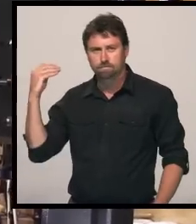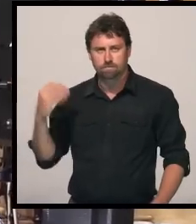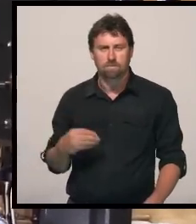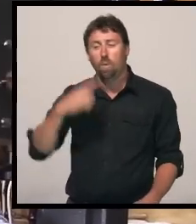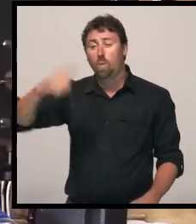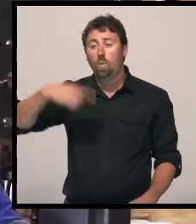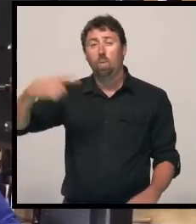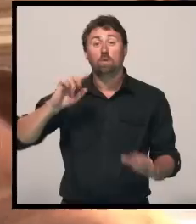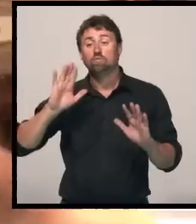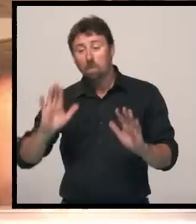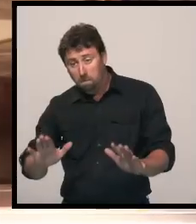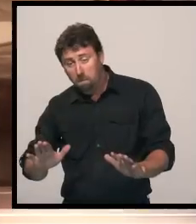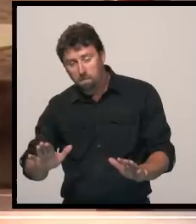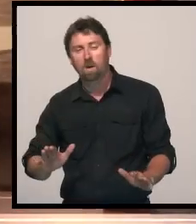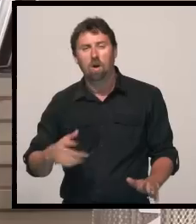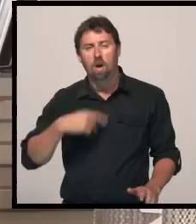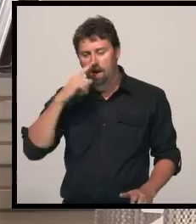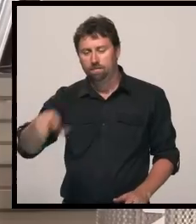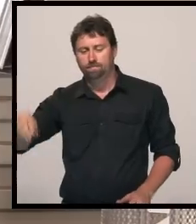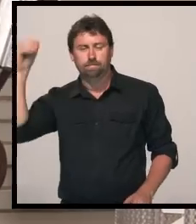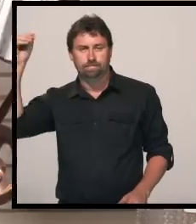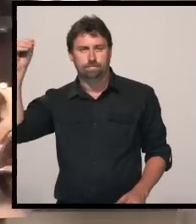get that last bit. And that can go in the bin.